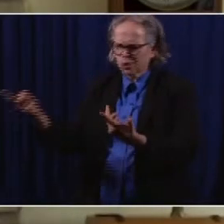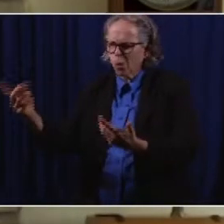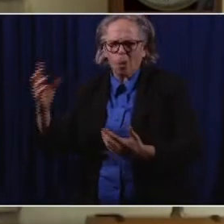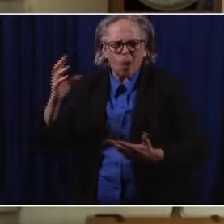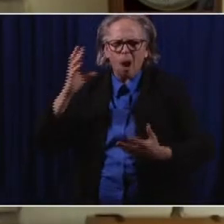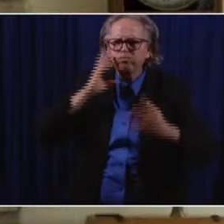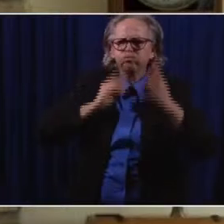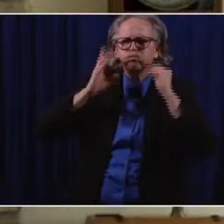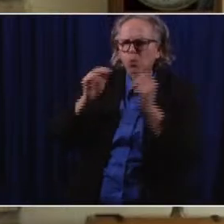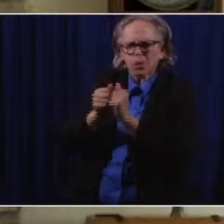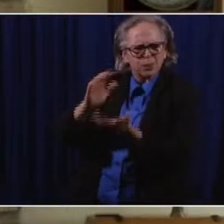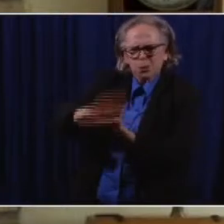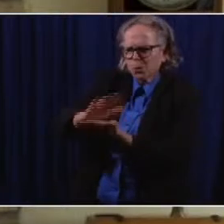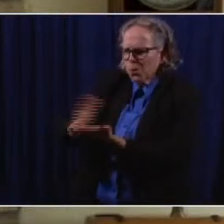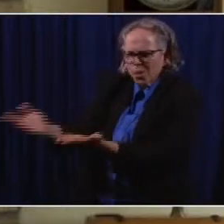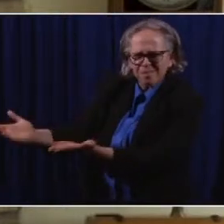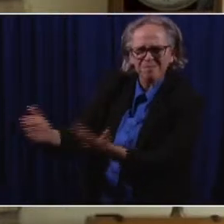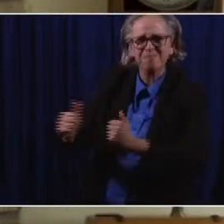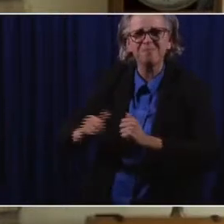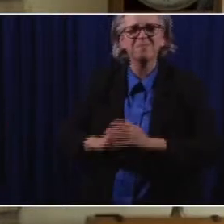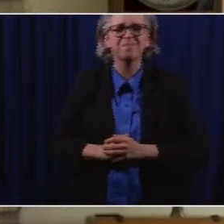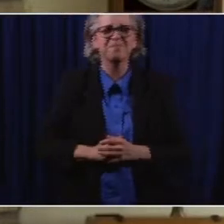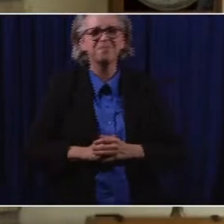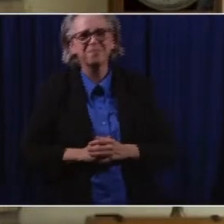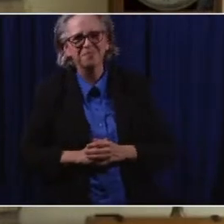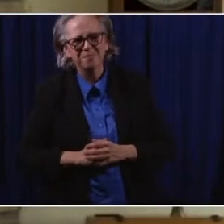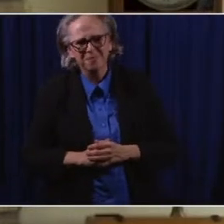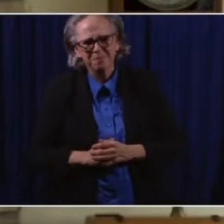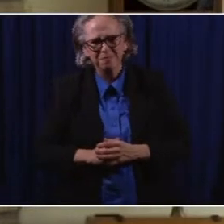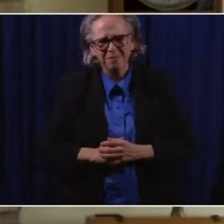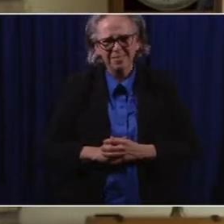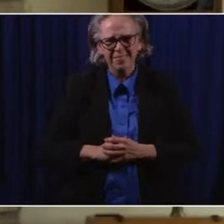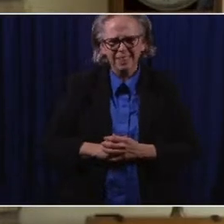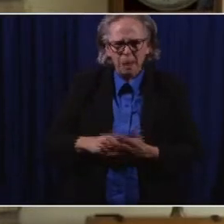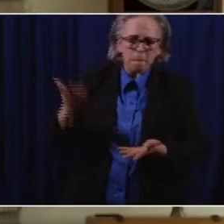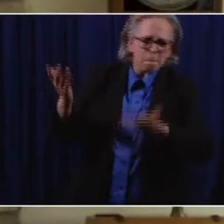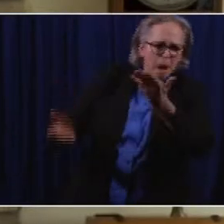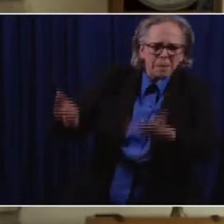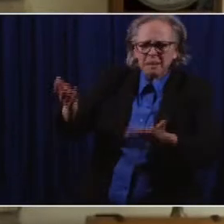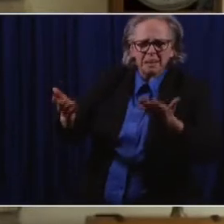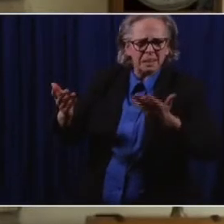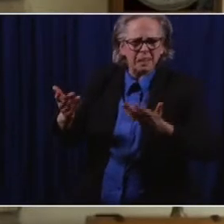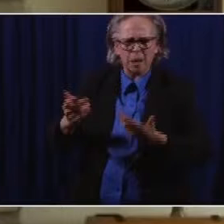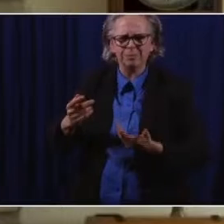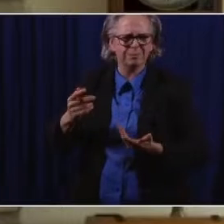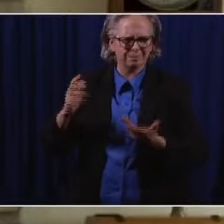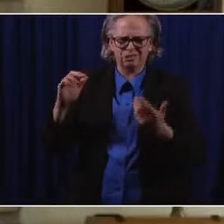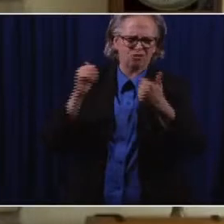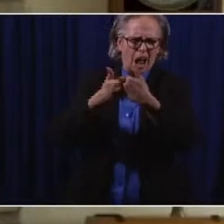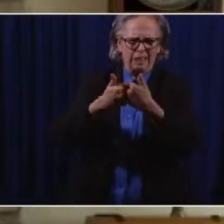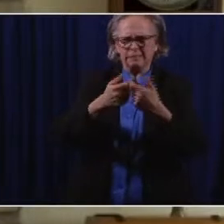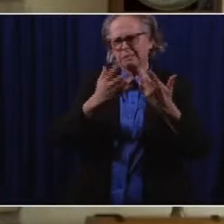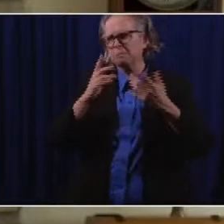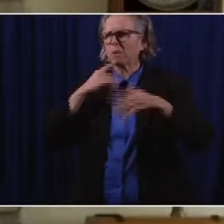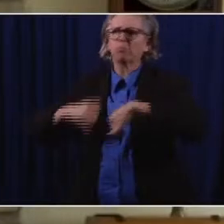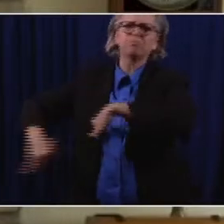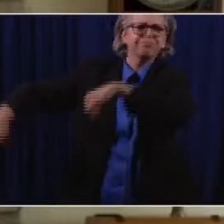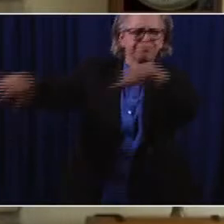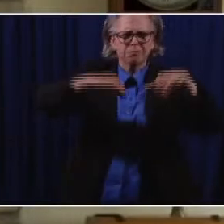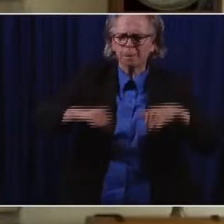your students? And besides something that maybe another teacher might be